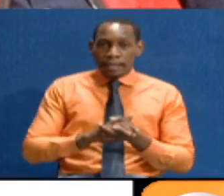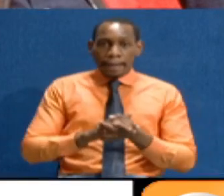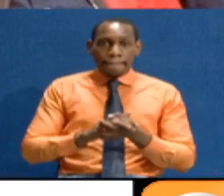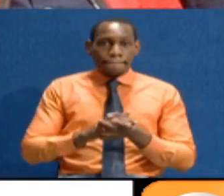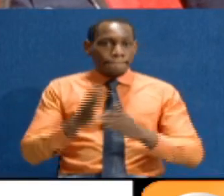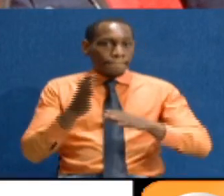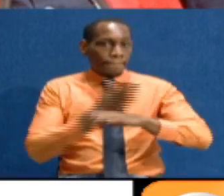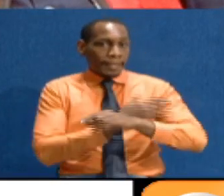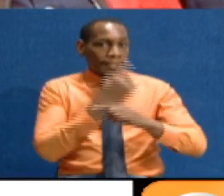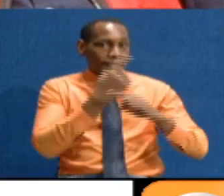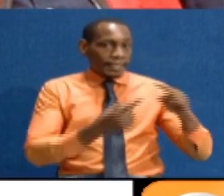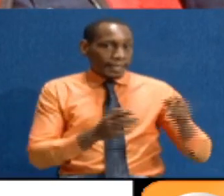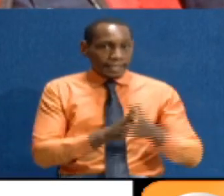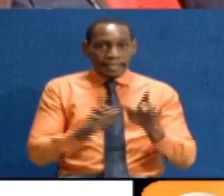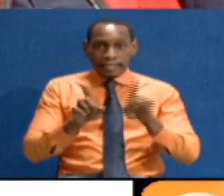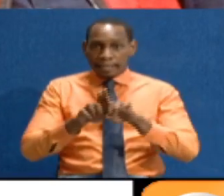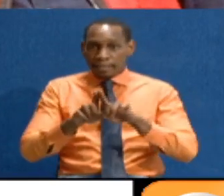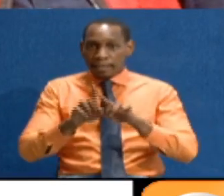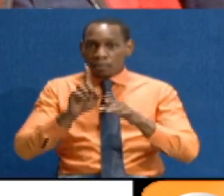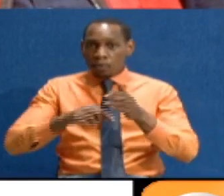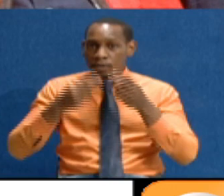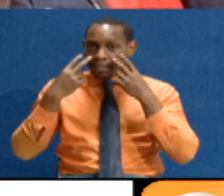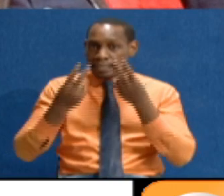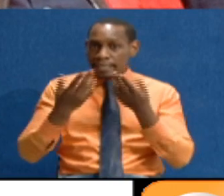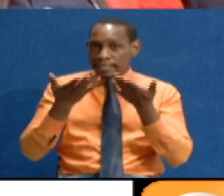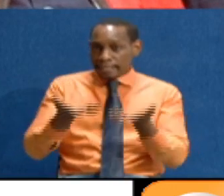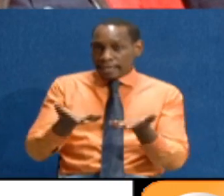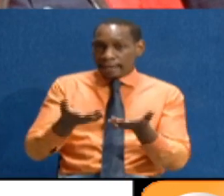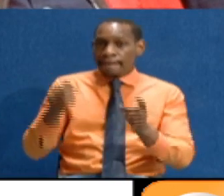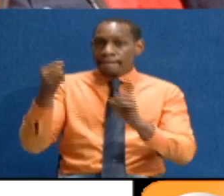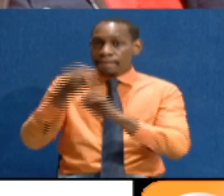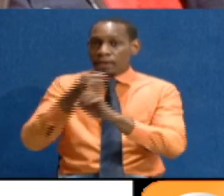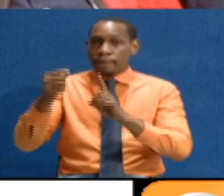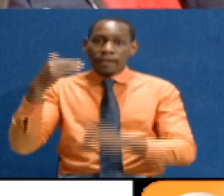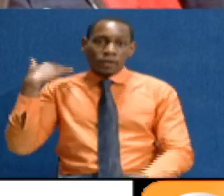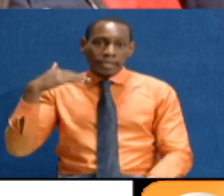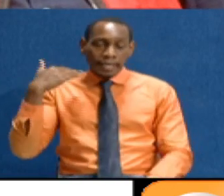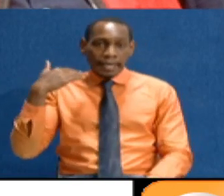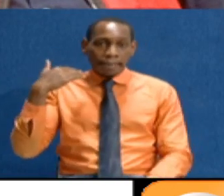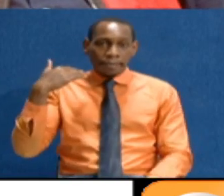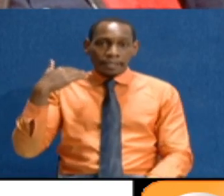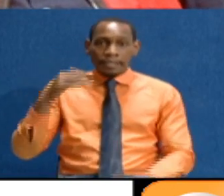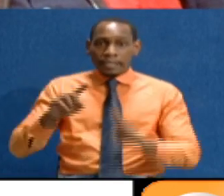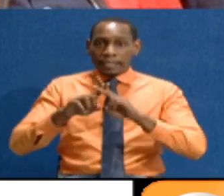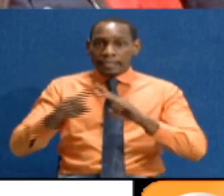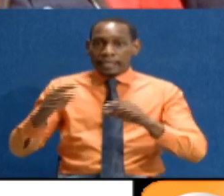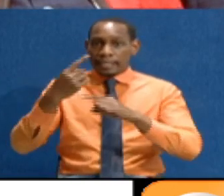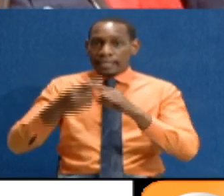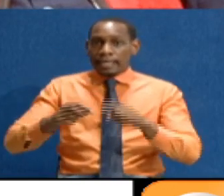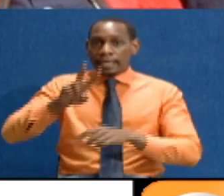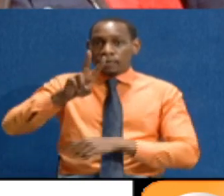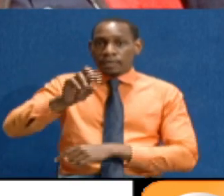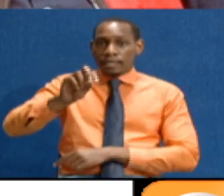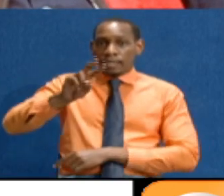the last year, and then what we're seeing in terms of the violent crimes in the beginning of the year,